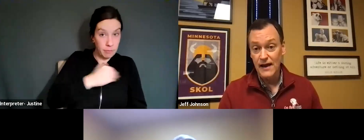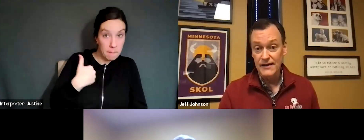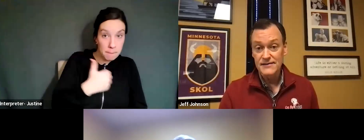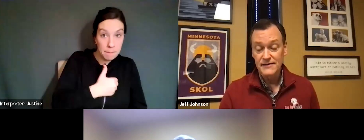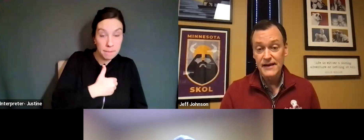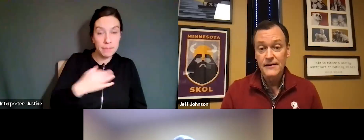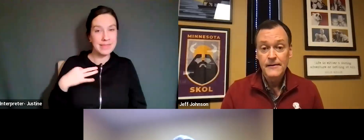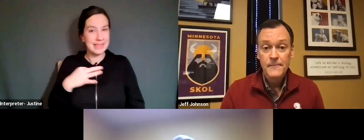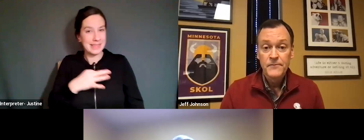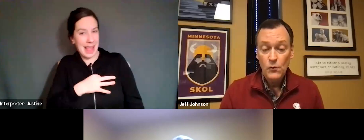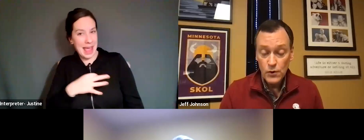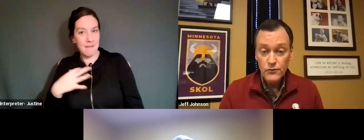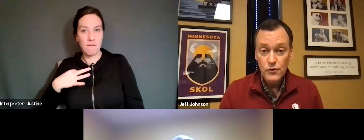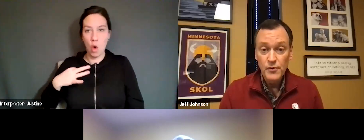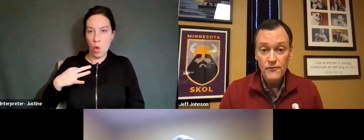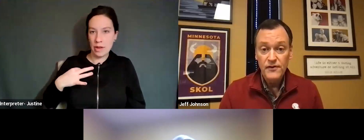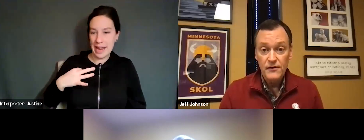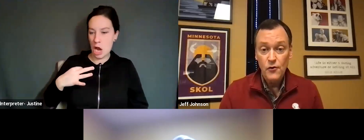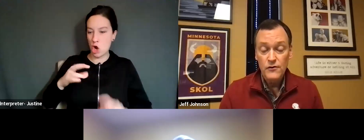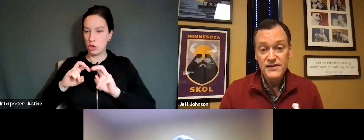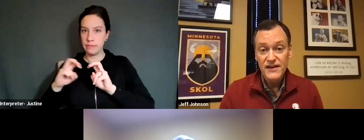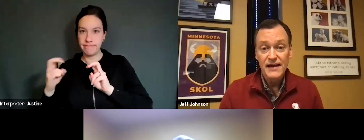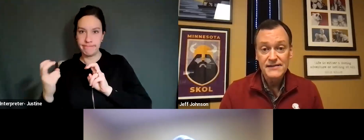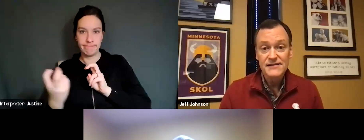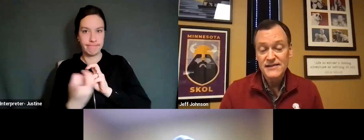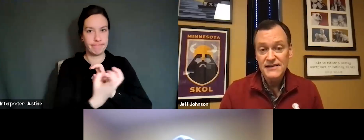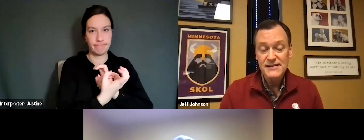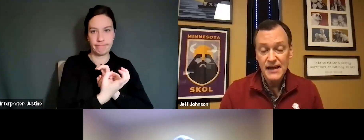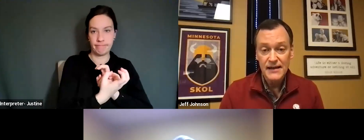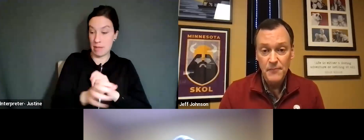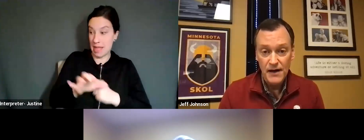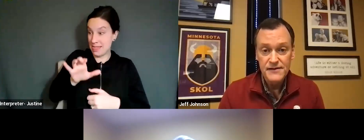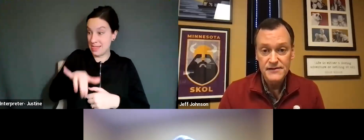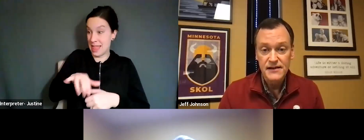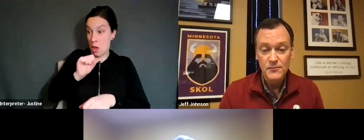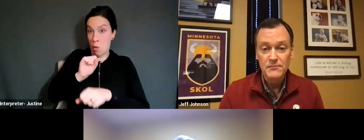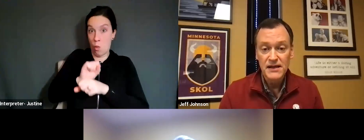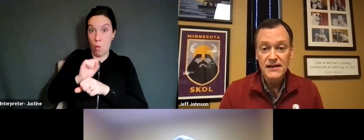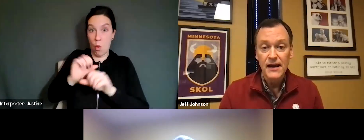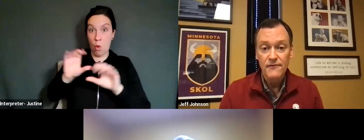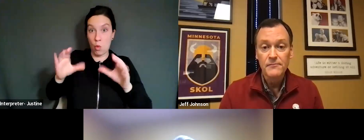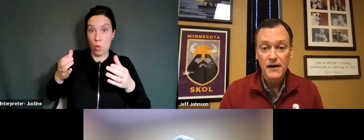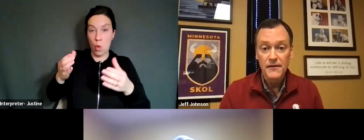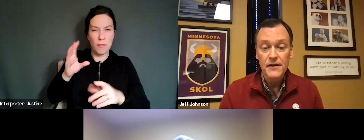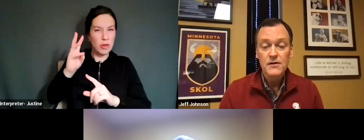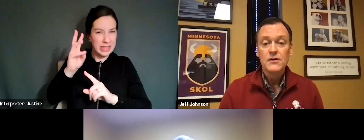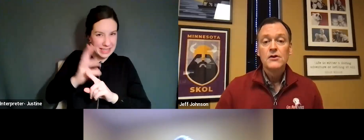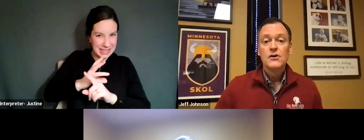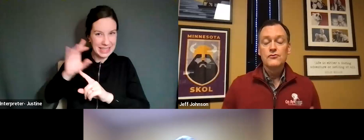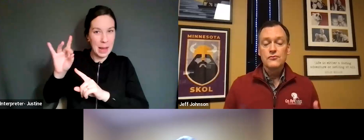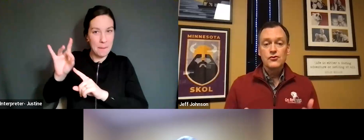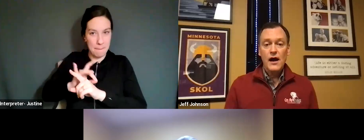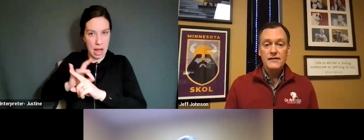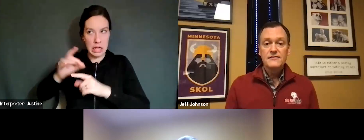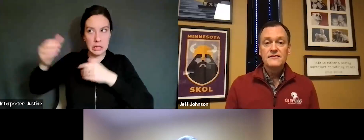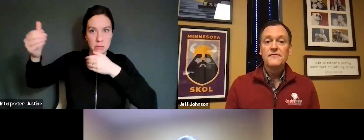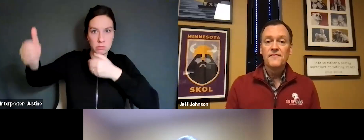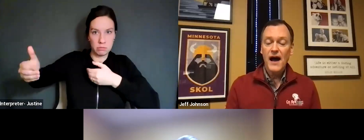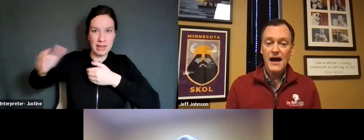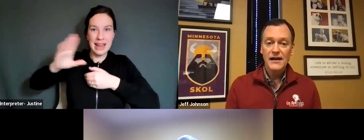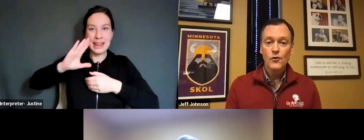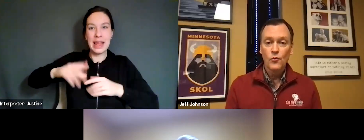volunteers and clients. And that work group over the course of the next 6 to 8 months is going to be meeting every month to try